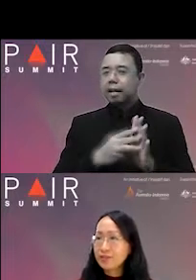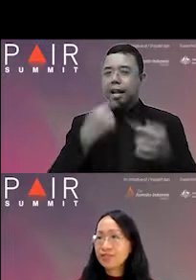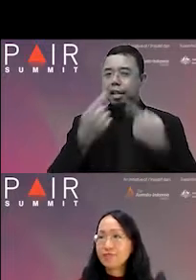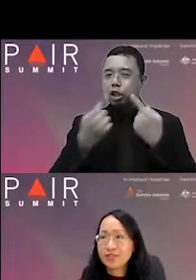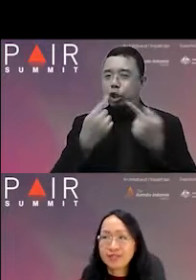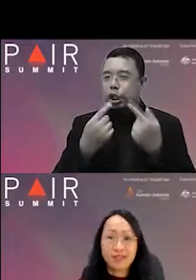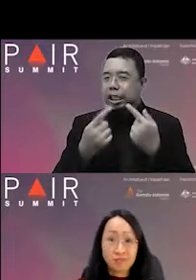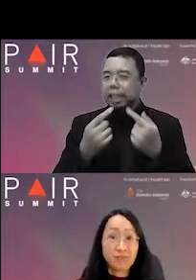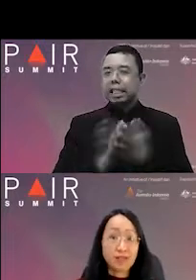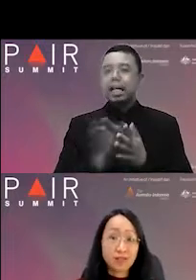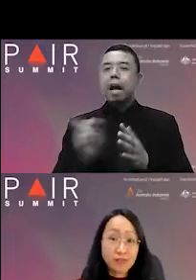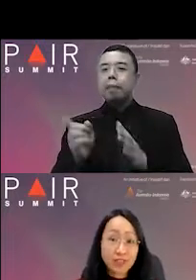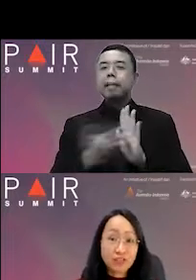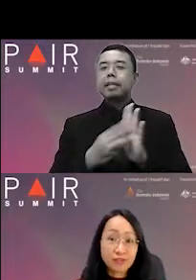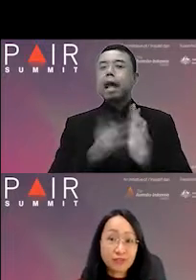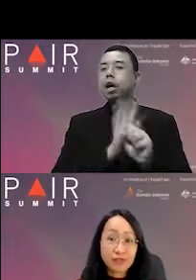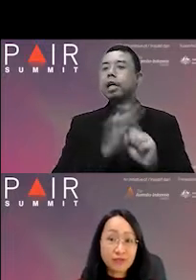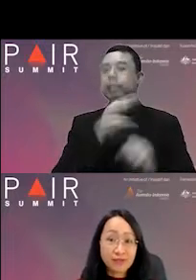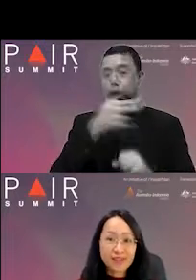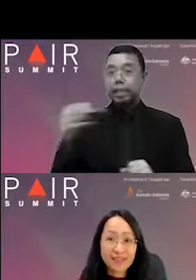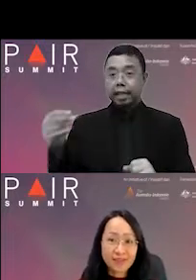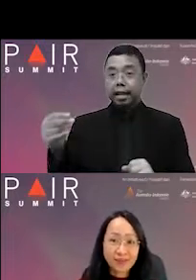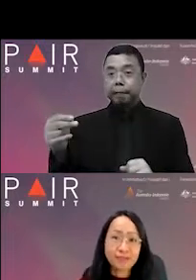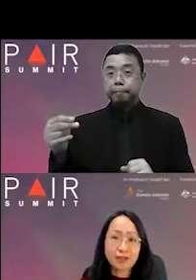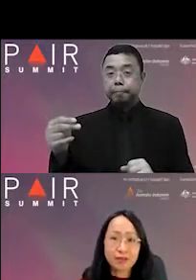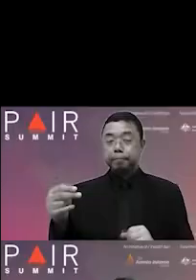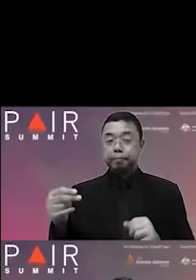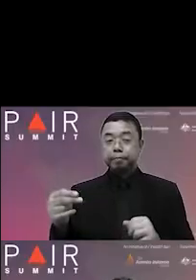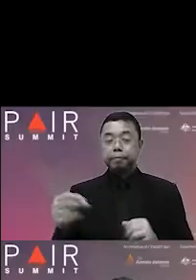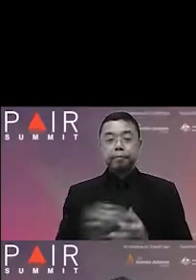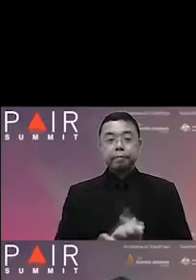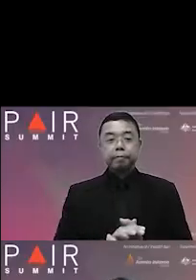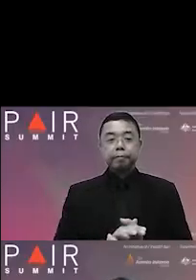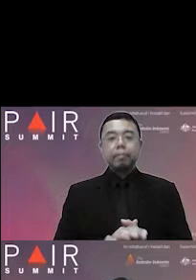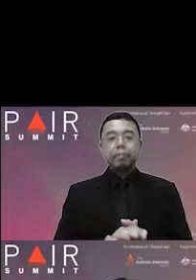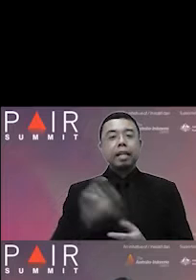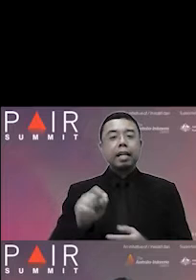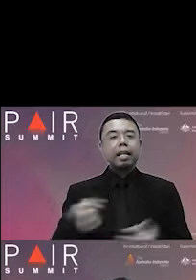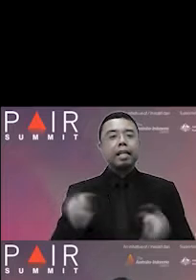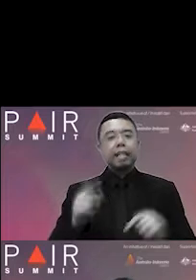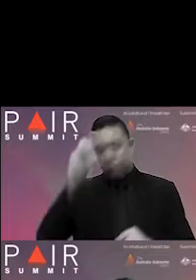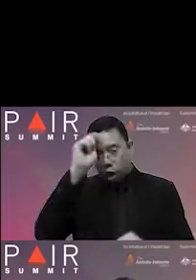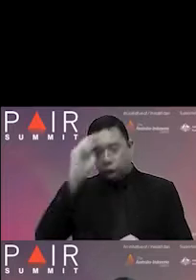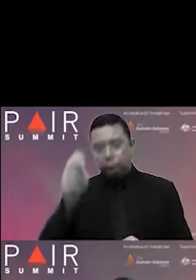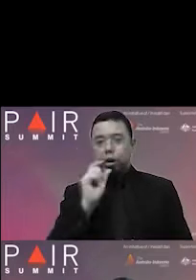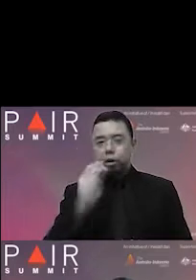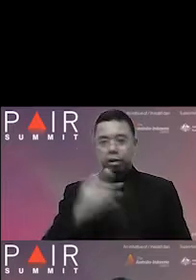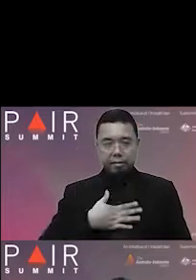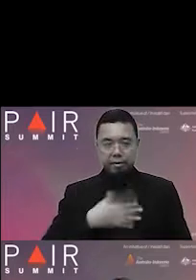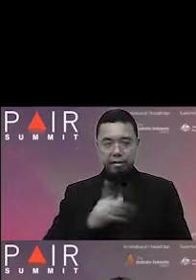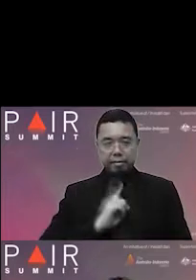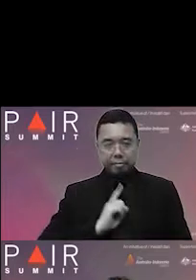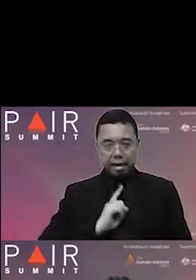of course, it was a great pleasure to work with my colleague, Dr. Rod Dilnat, as well as academics from